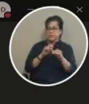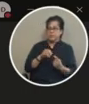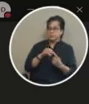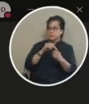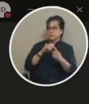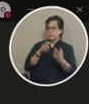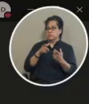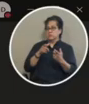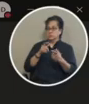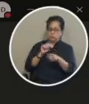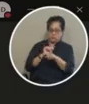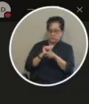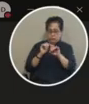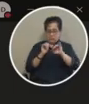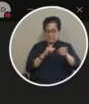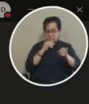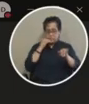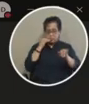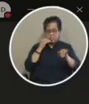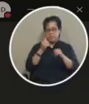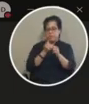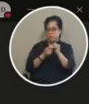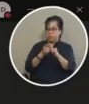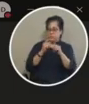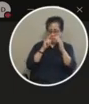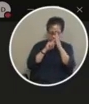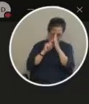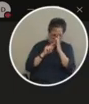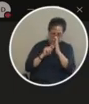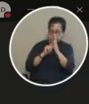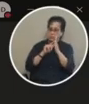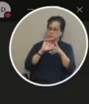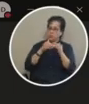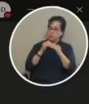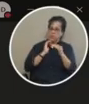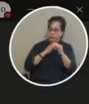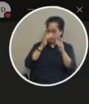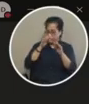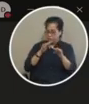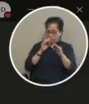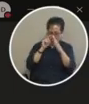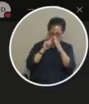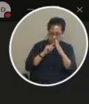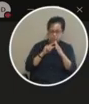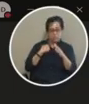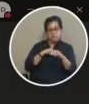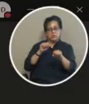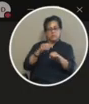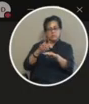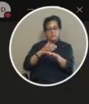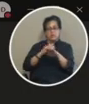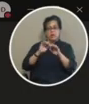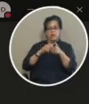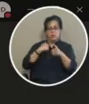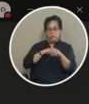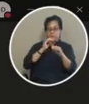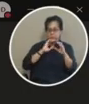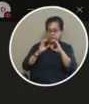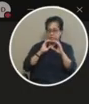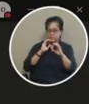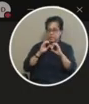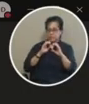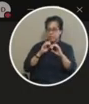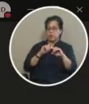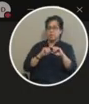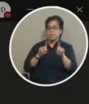ordered them to stay home. Everyone is over scrutinizing every decision we make. Absolutely. And I think that we can improve on how we're communicating on that. But